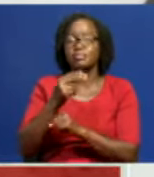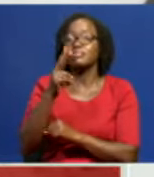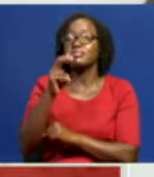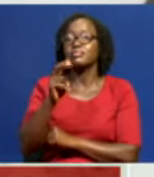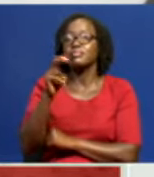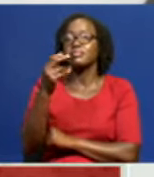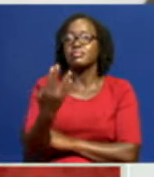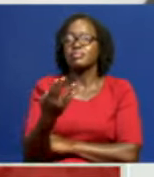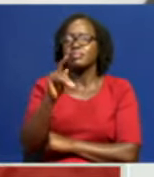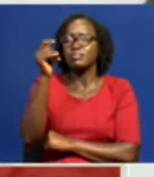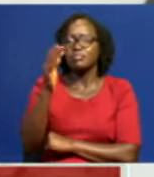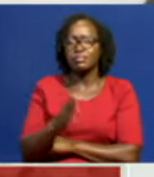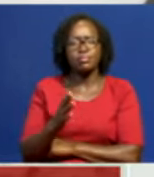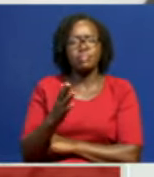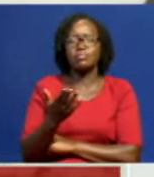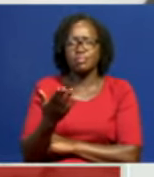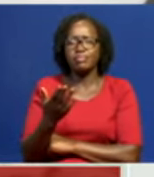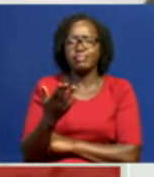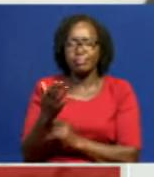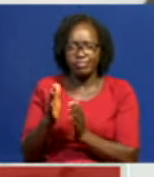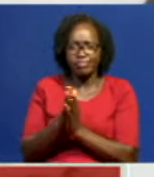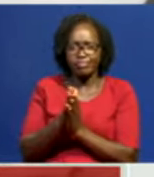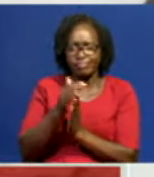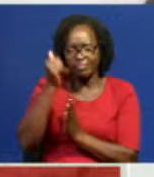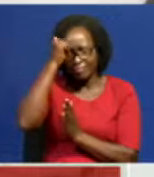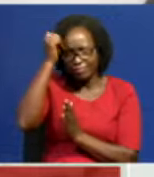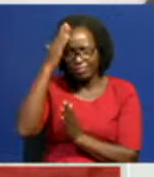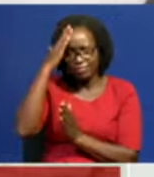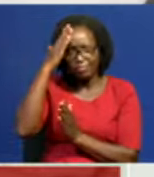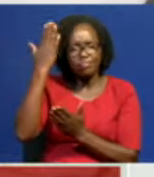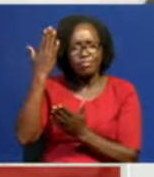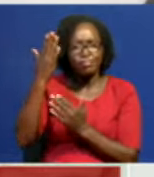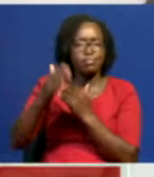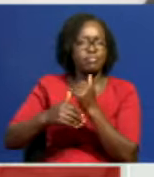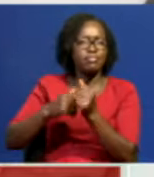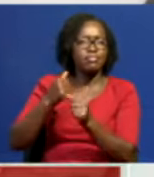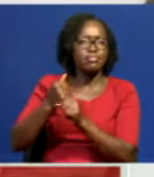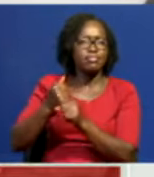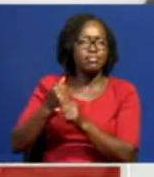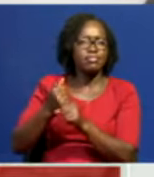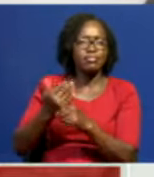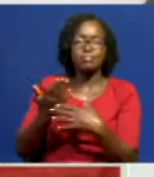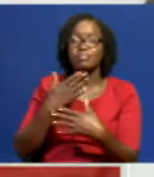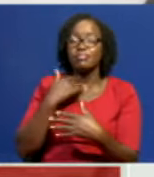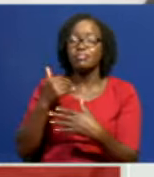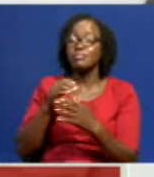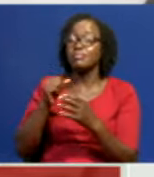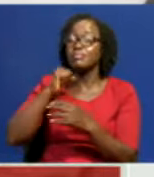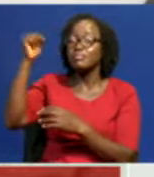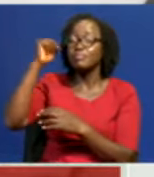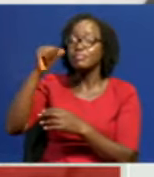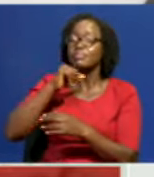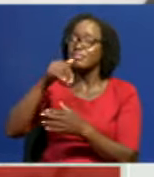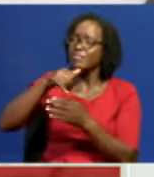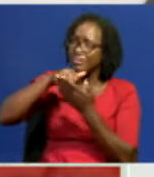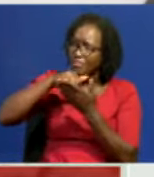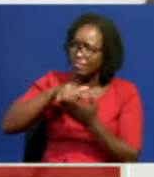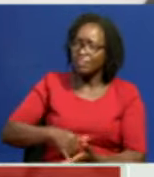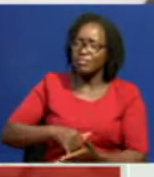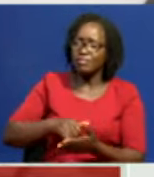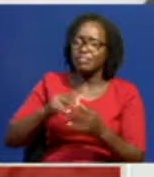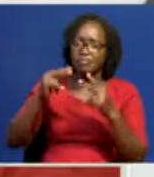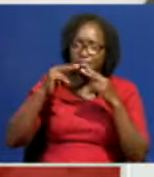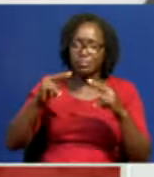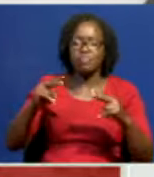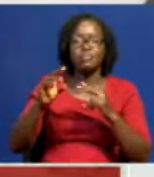2024, Kenyans are taking stock of a year that was, but most importantly, calling on the political class not to disrupt the peace the